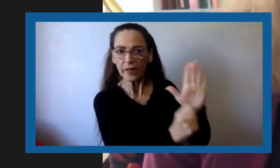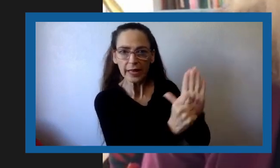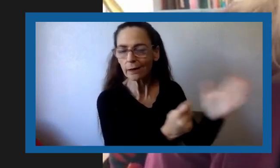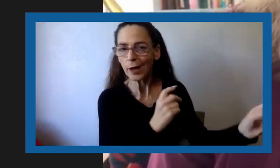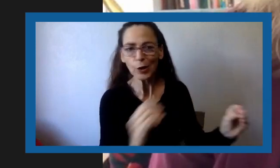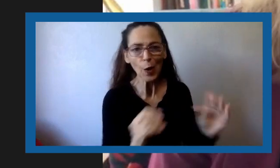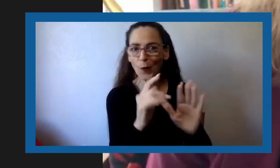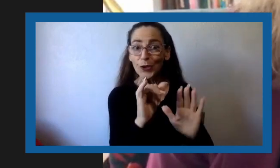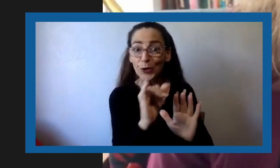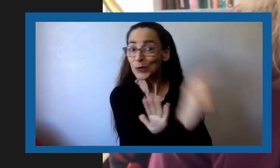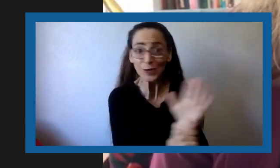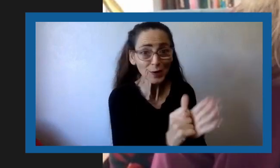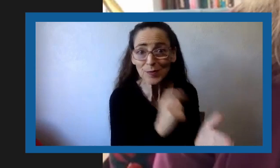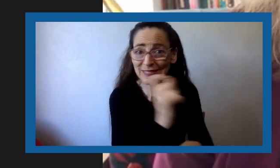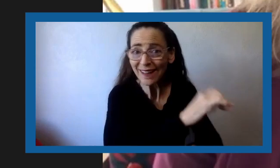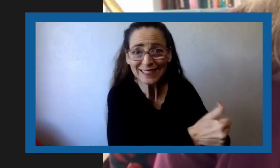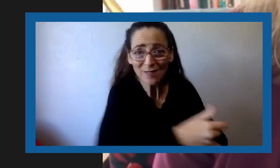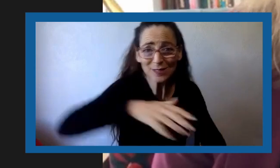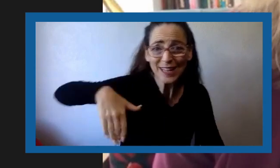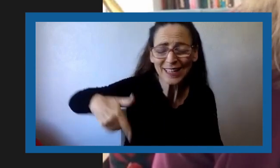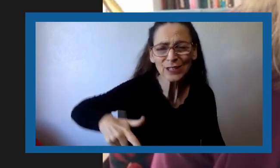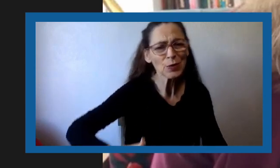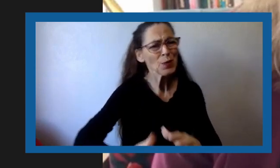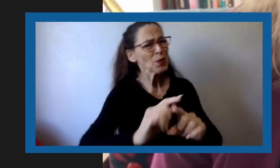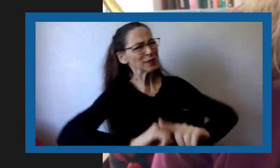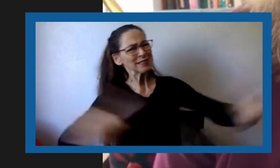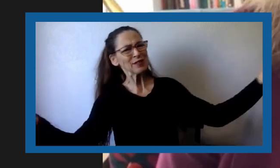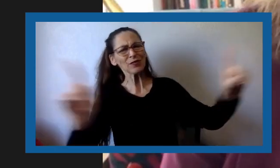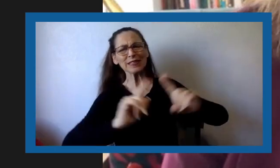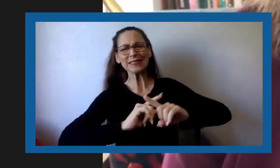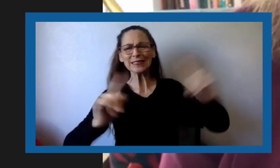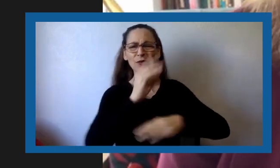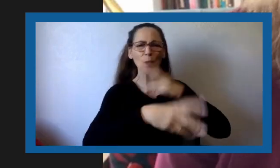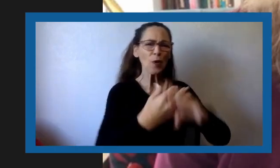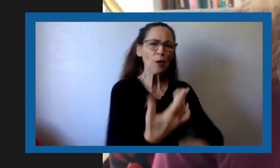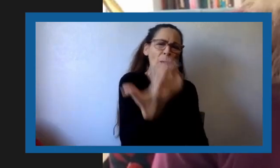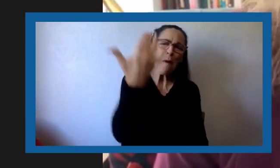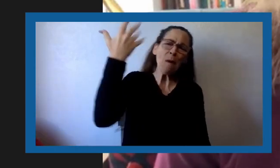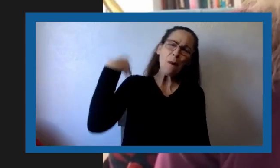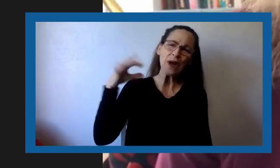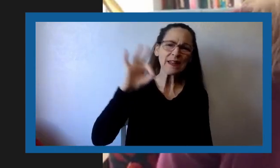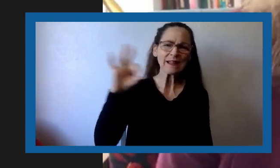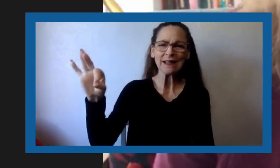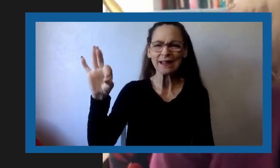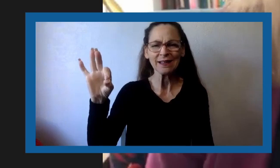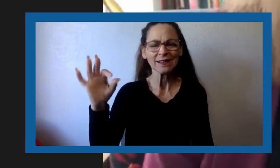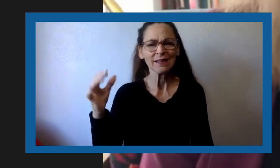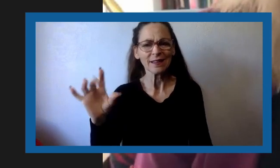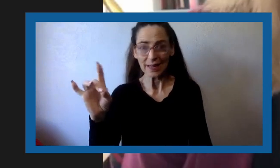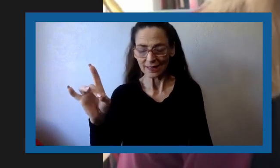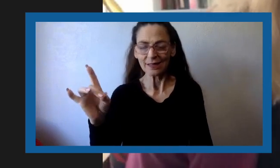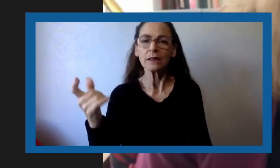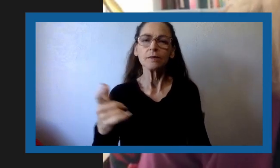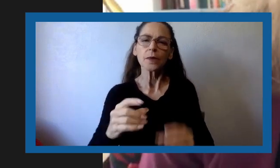no YouTube. There was nothing like this. It was a very, very different world at the time. So you really had to